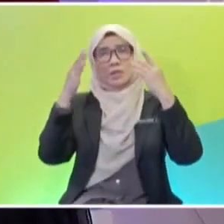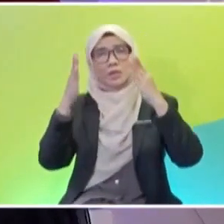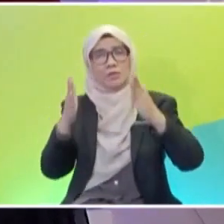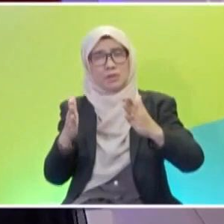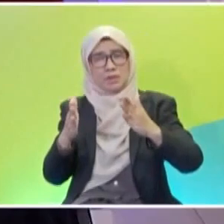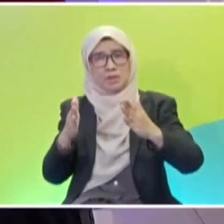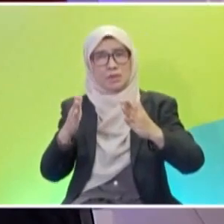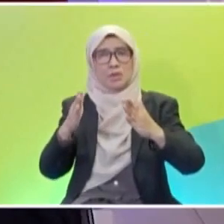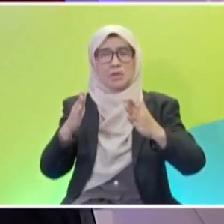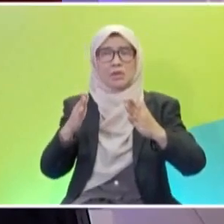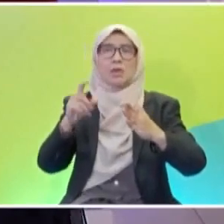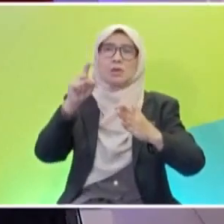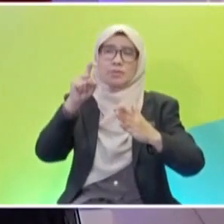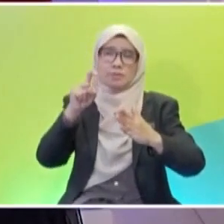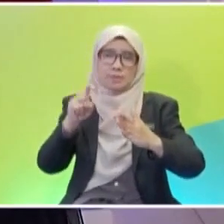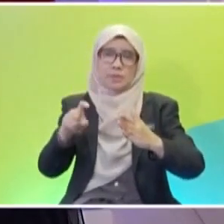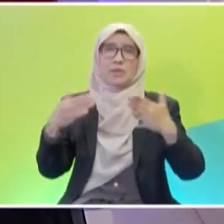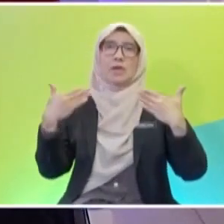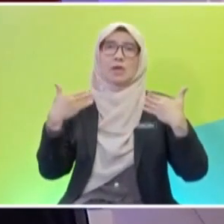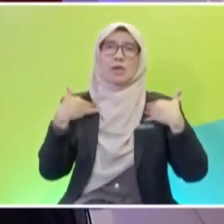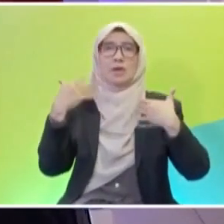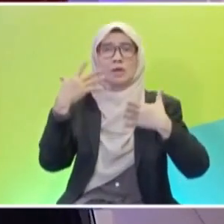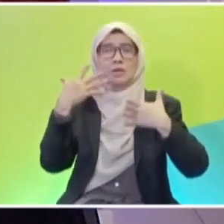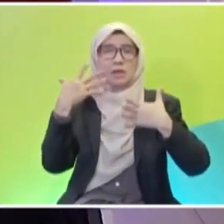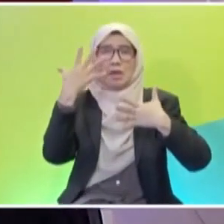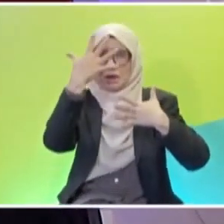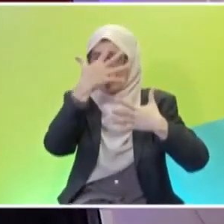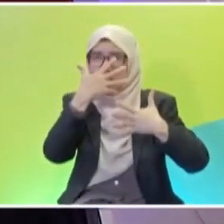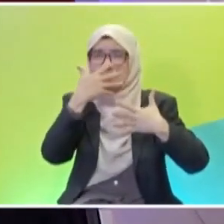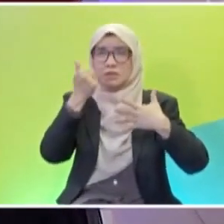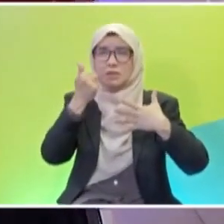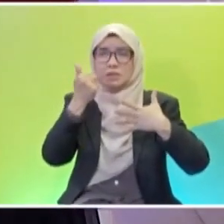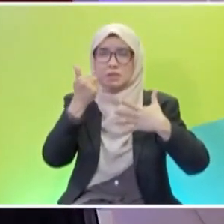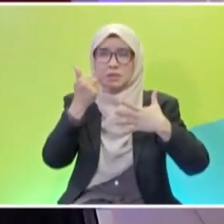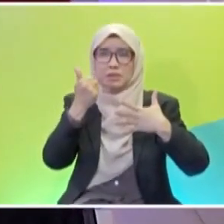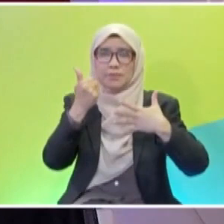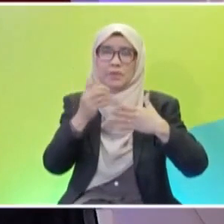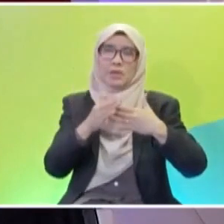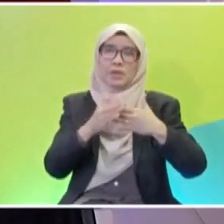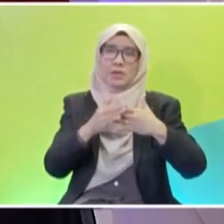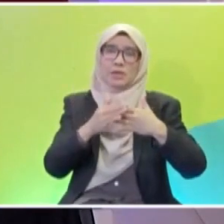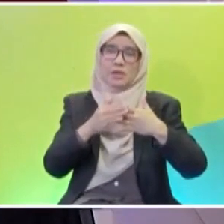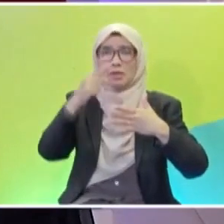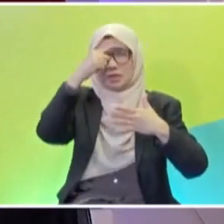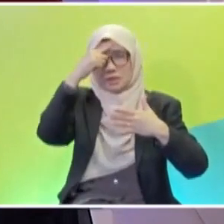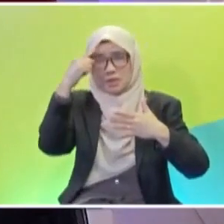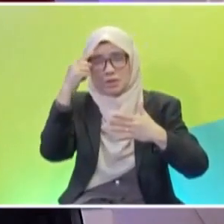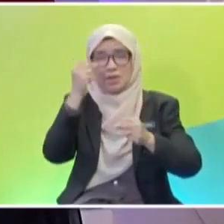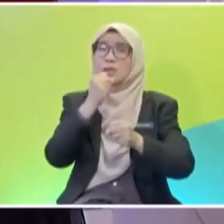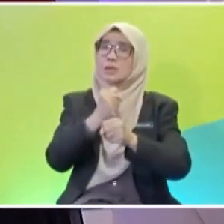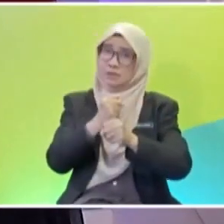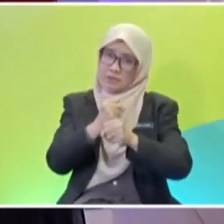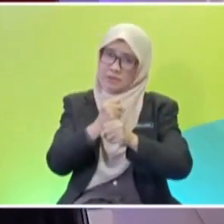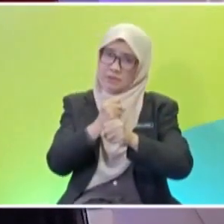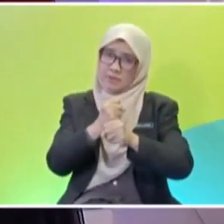need to have that kind of look. Yes. And even though they are, of course, just like us, normal human beings, but for performance, maybe